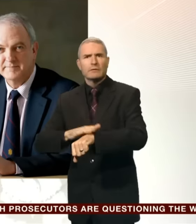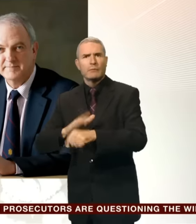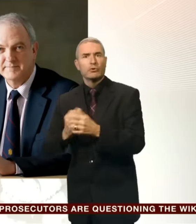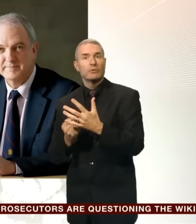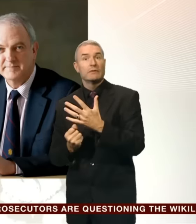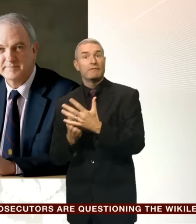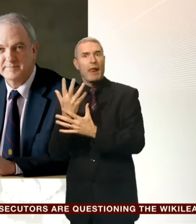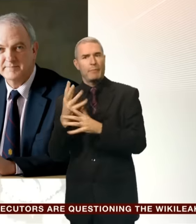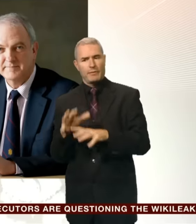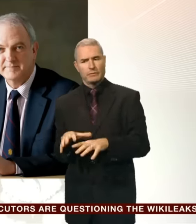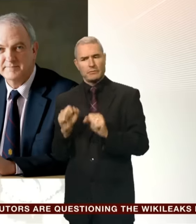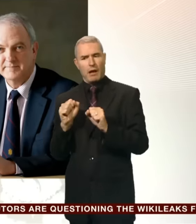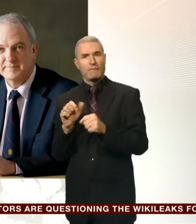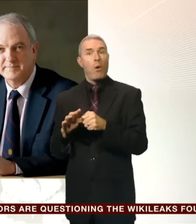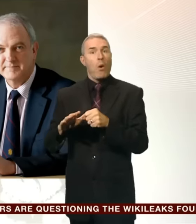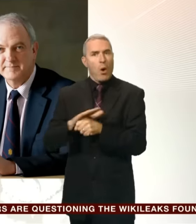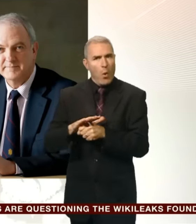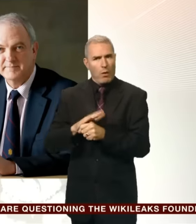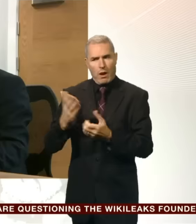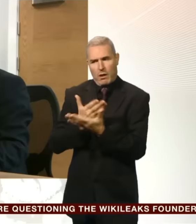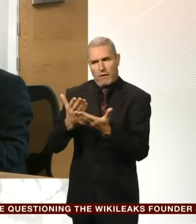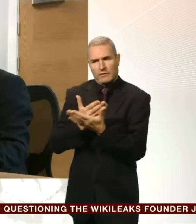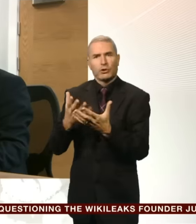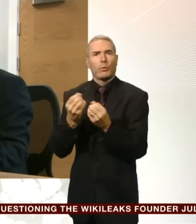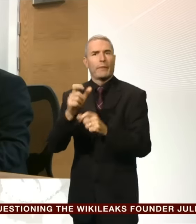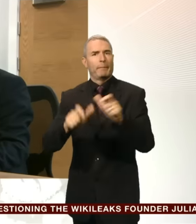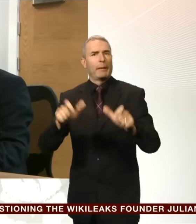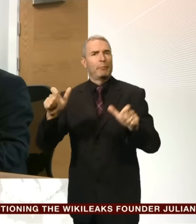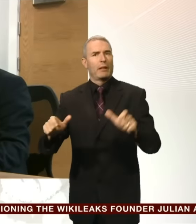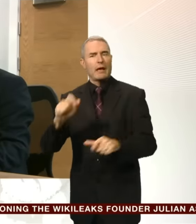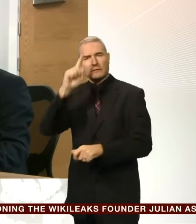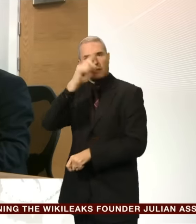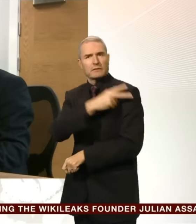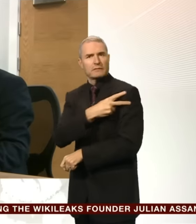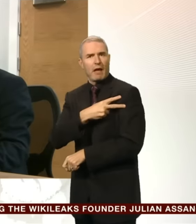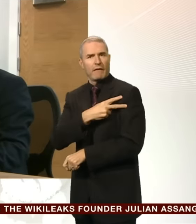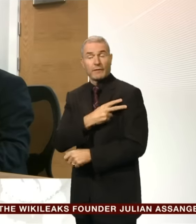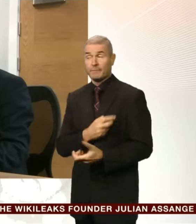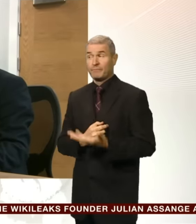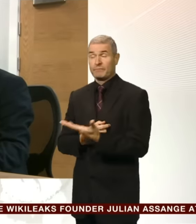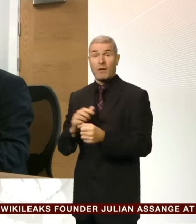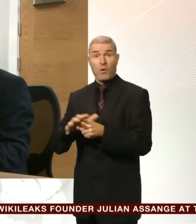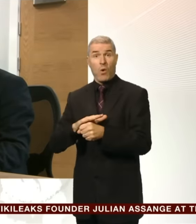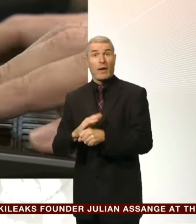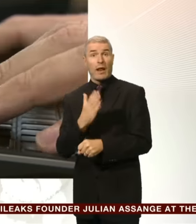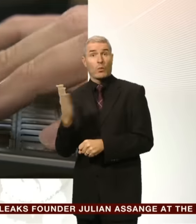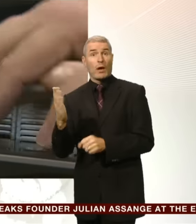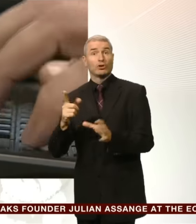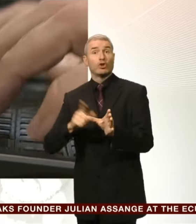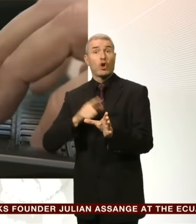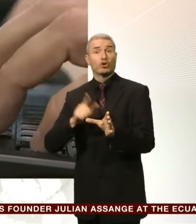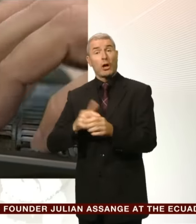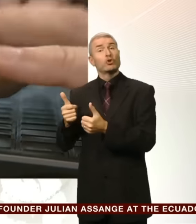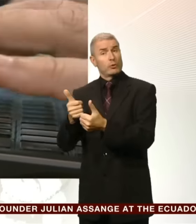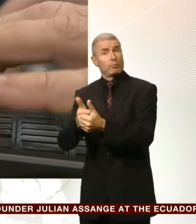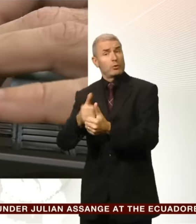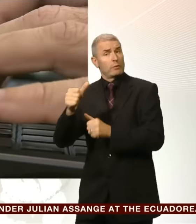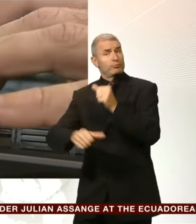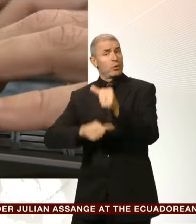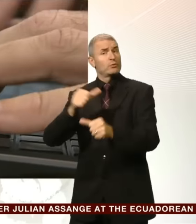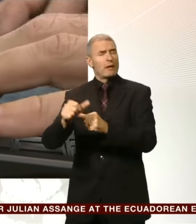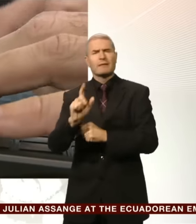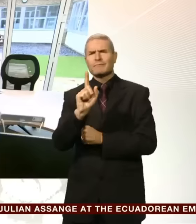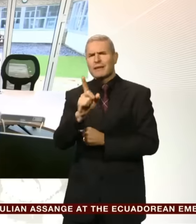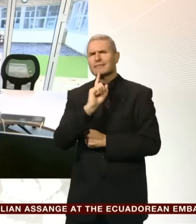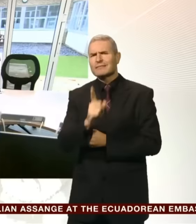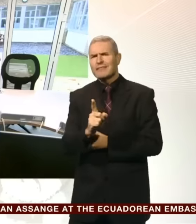a starting point for local conversations. Local health leaders like Rob Webster in West Yorkshire support the process, but he